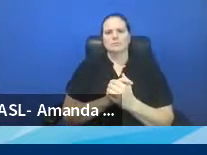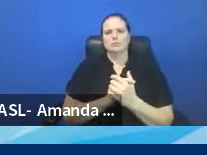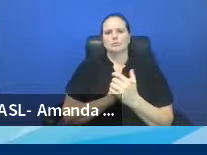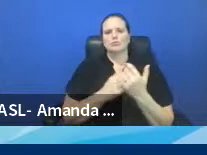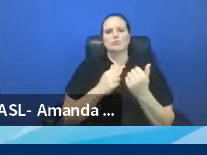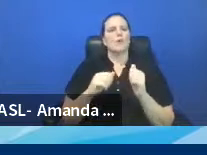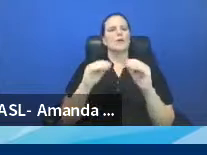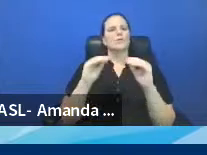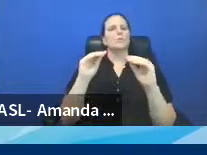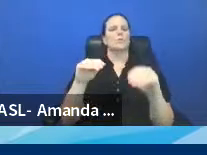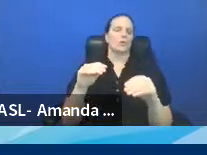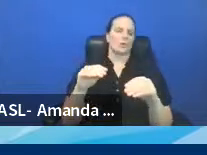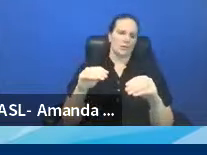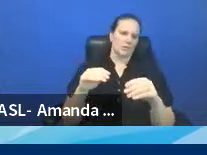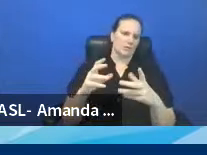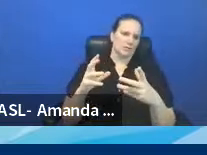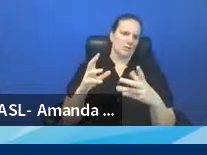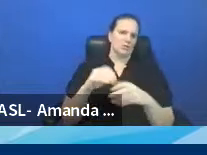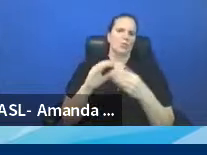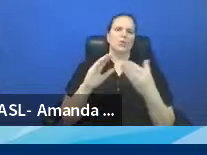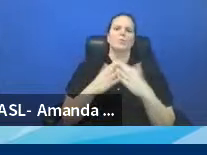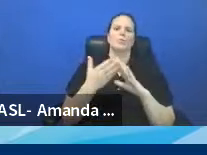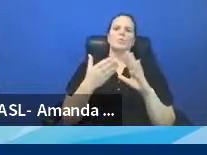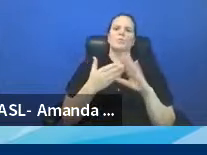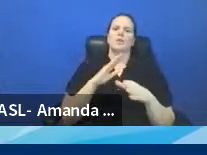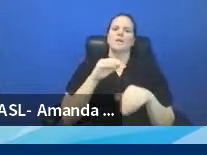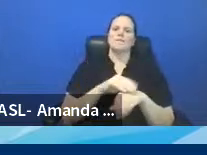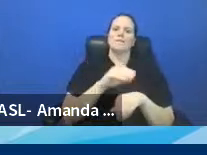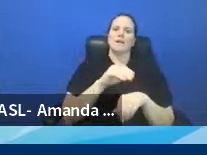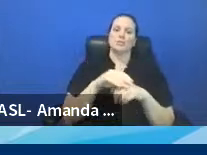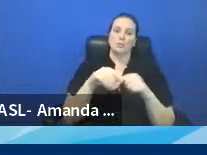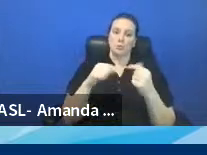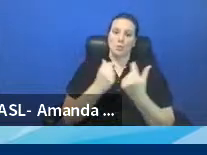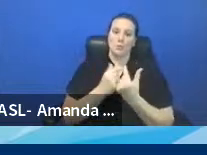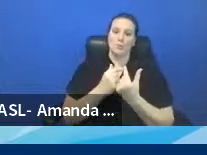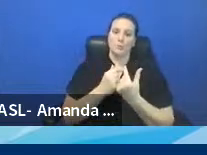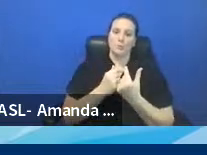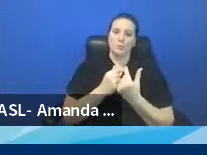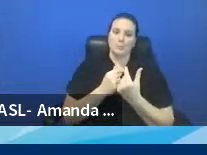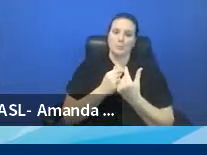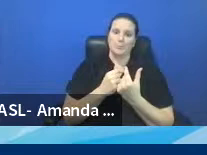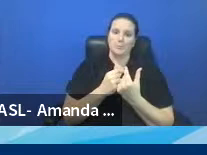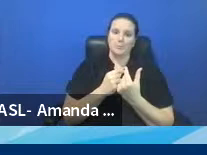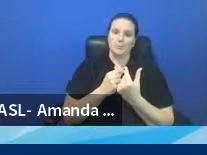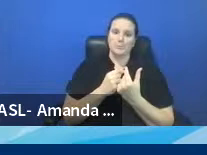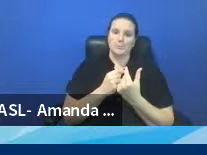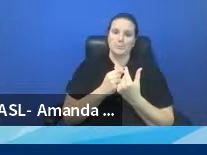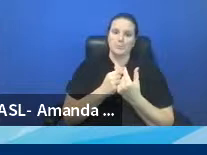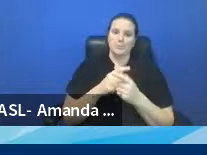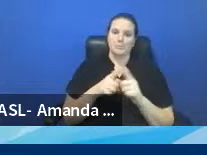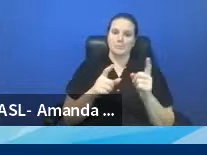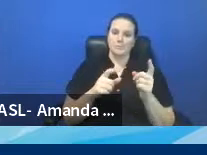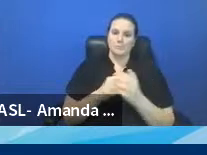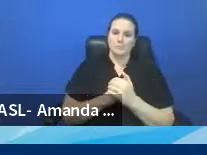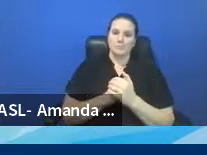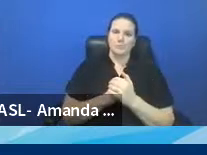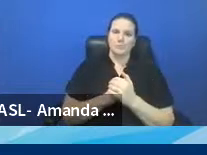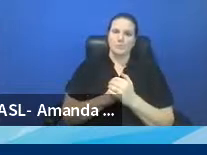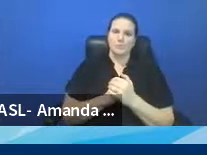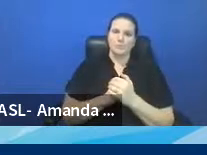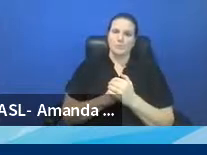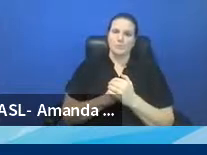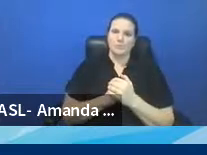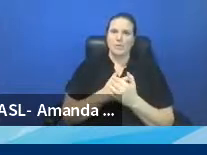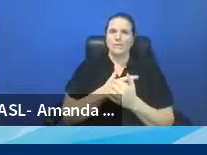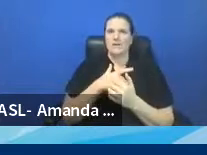this into the community advisory group charge, but we felt that this